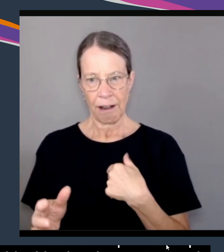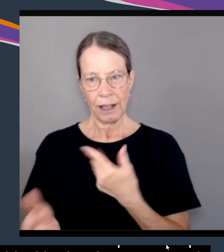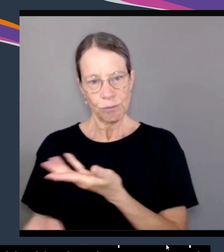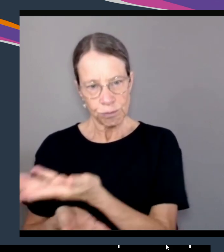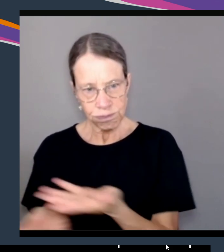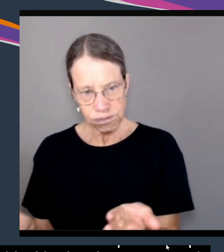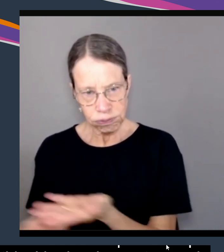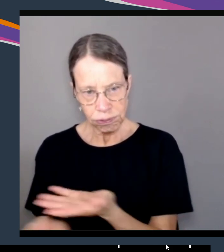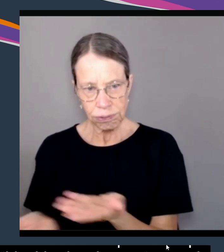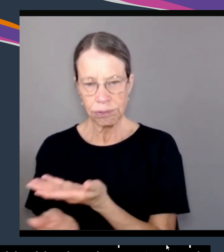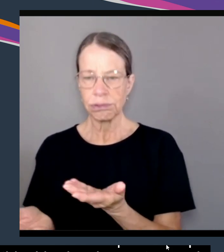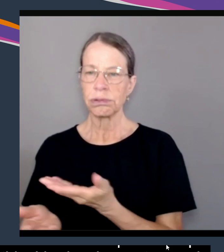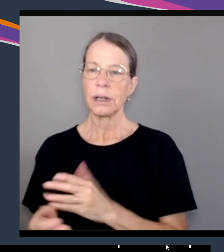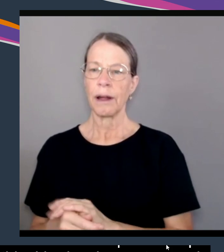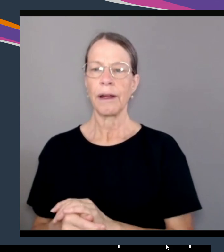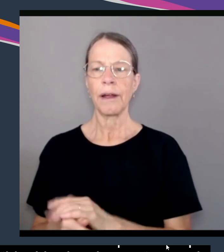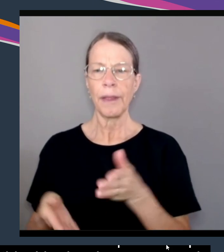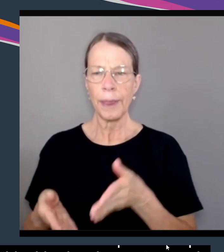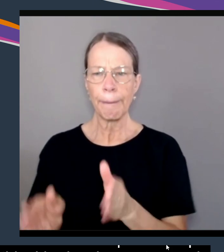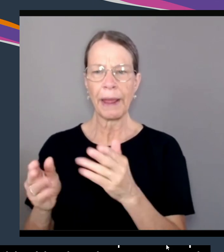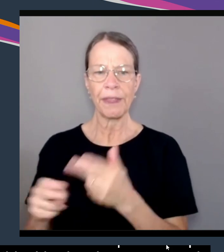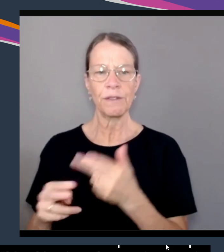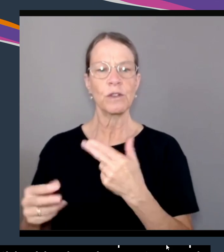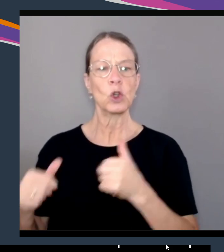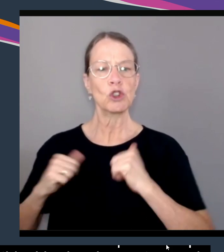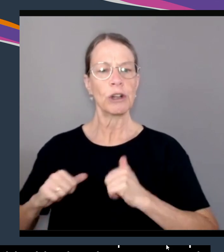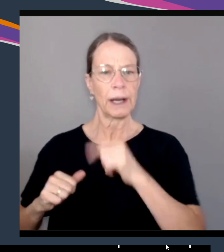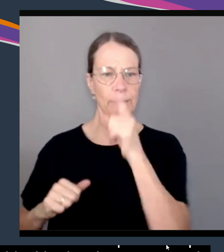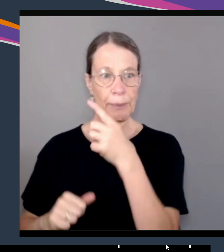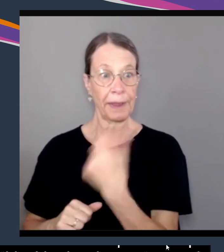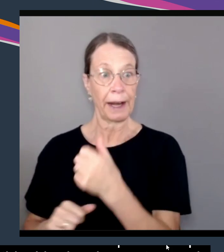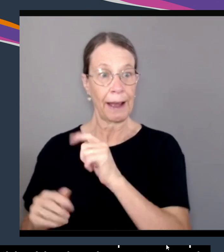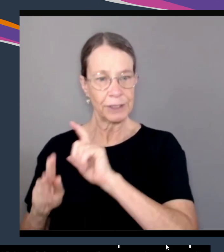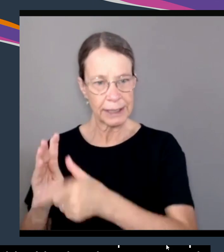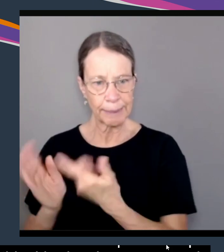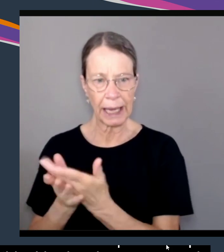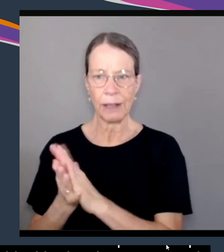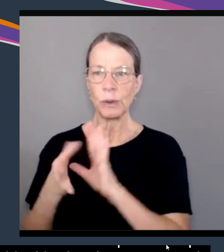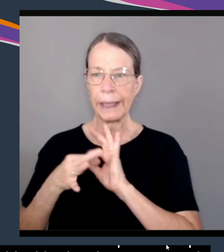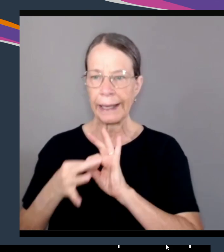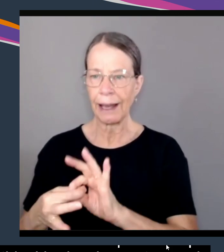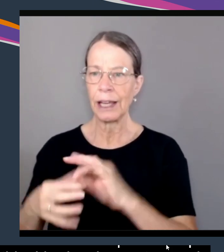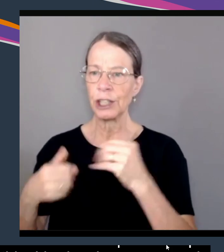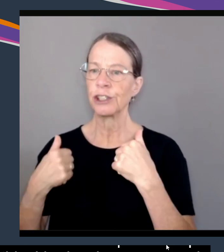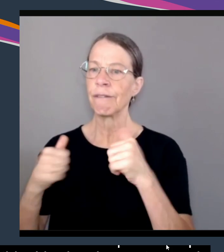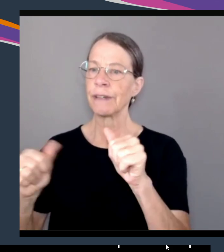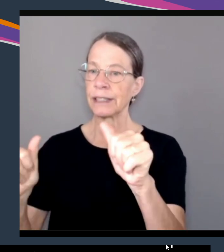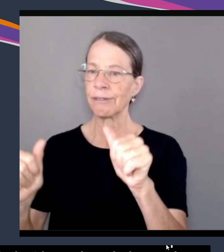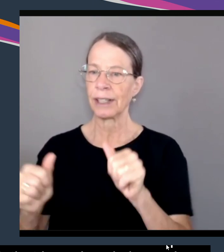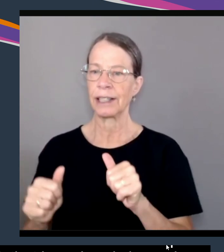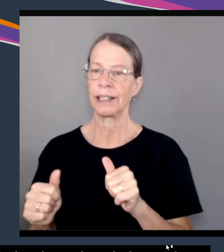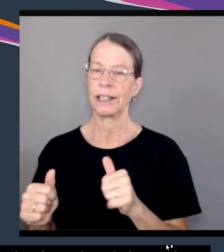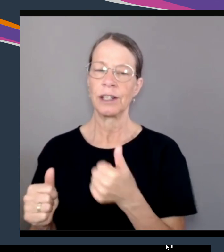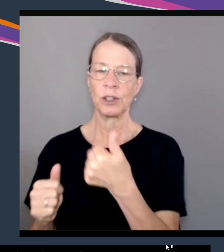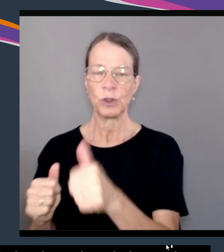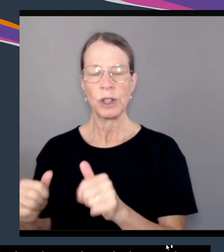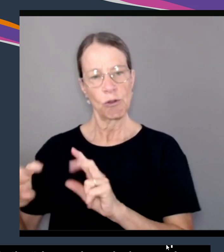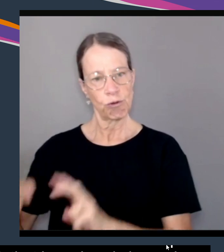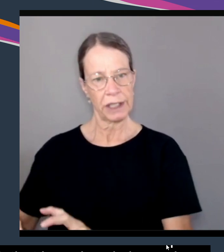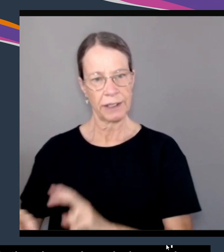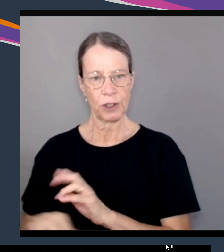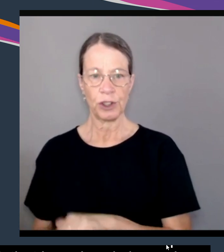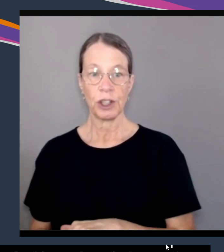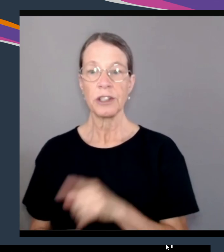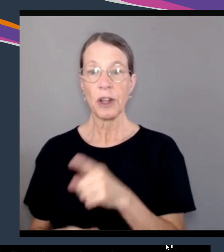for training people with disability to engage effectively with research. This partnership will create